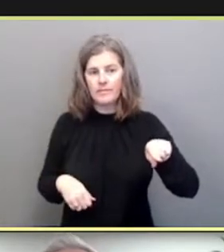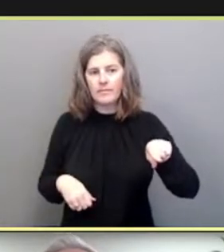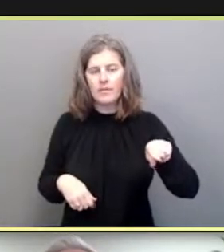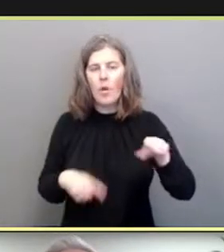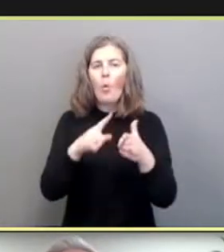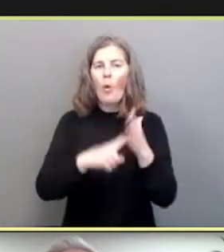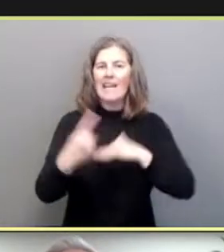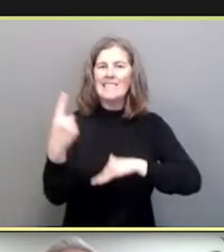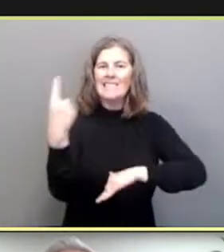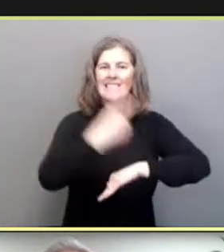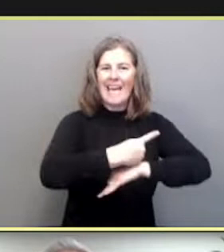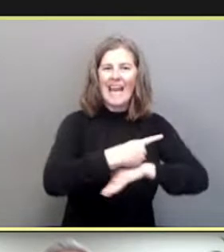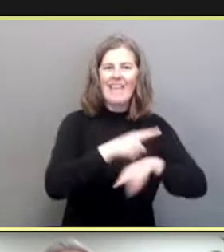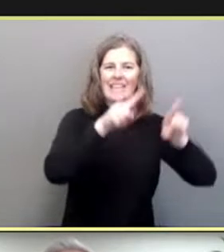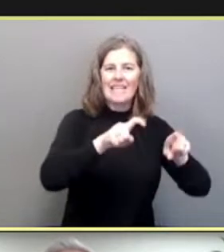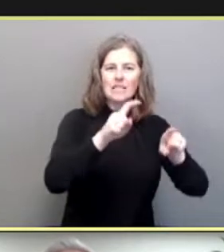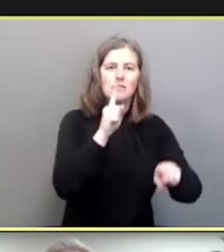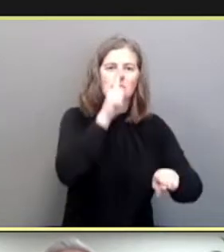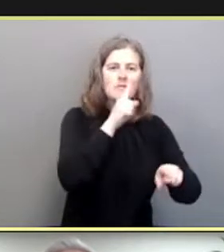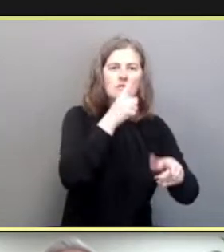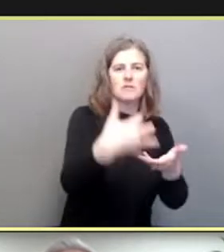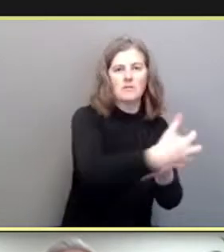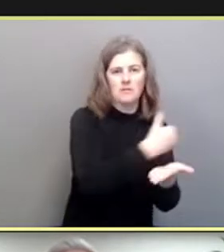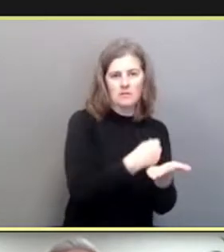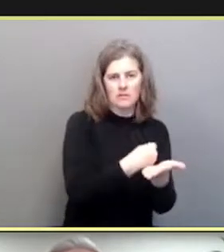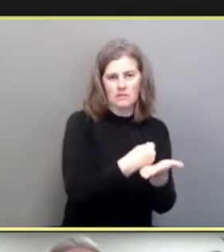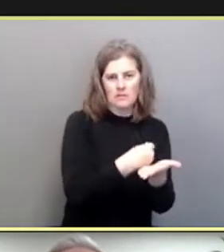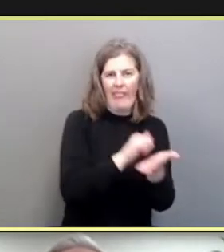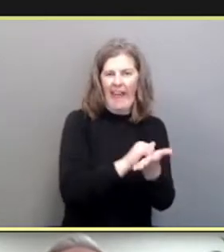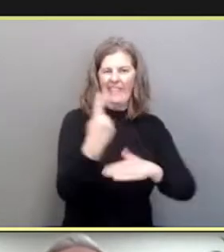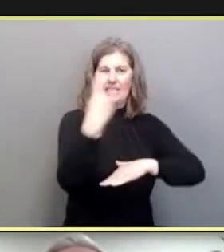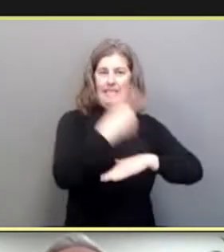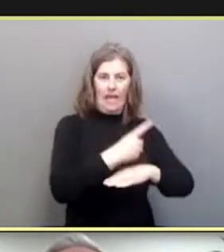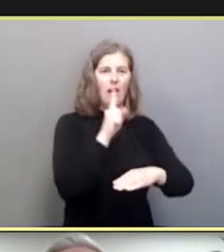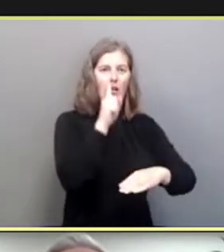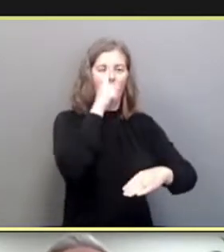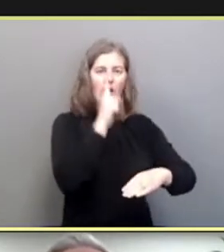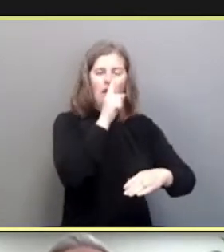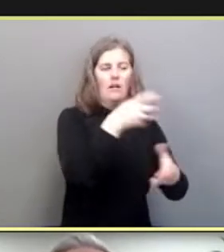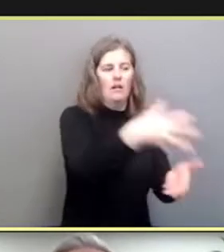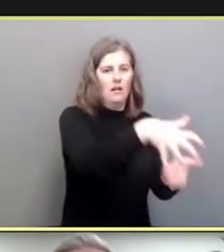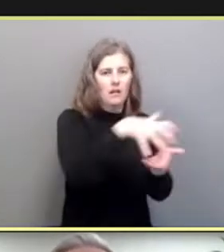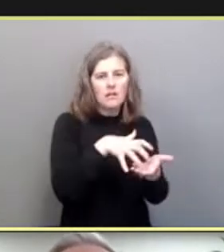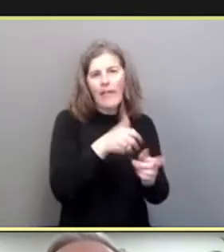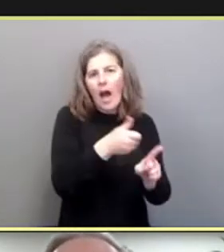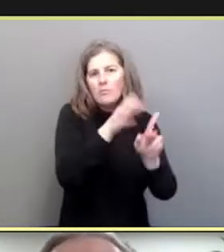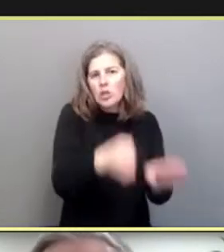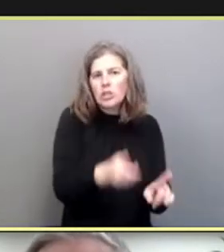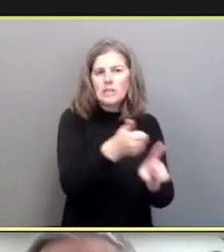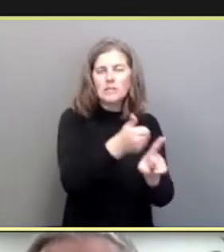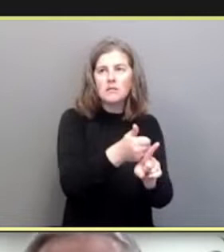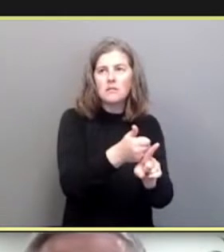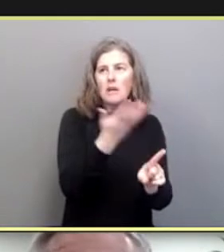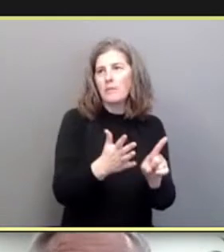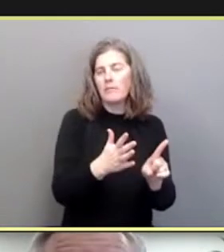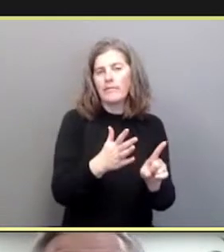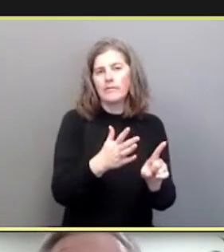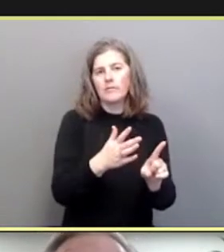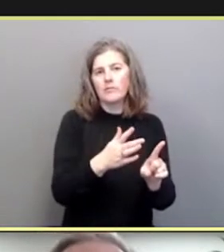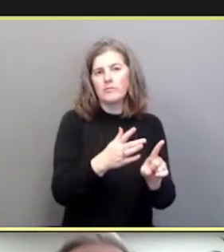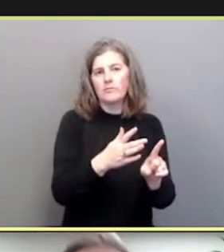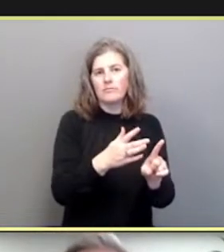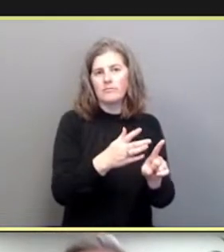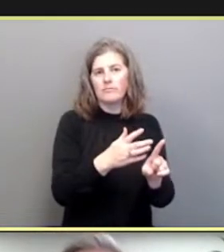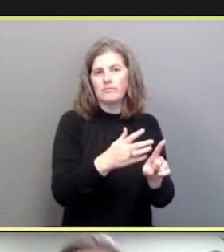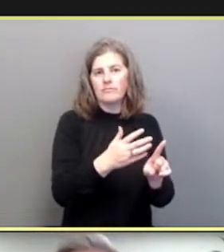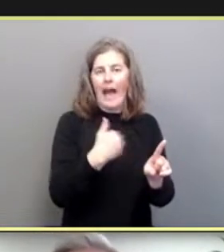collection date, and that's the date at which someone may have become, had a positive